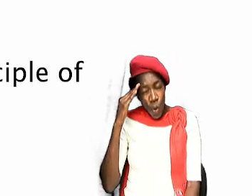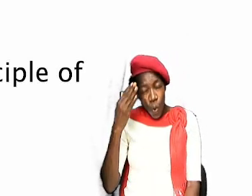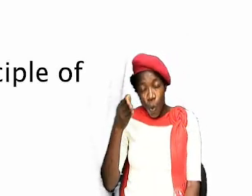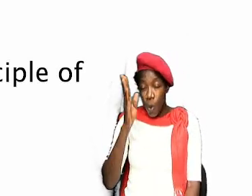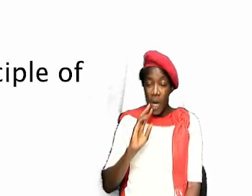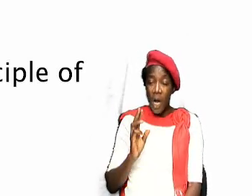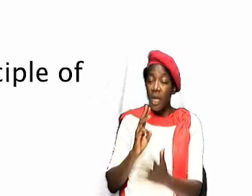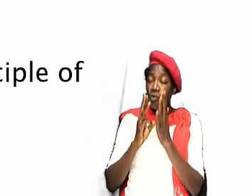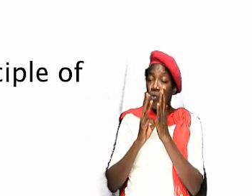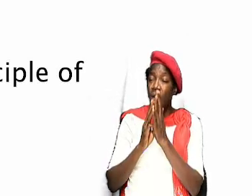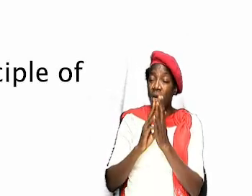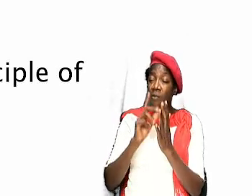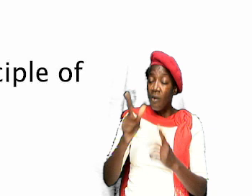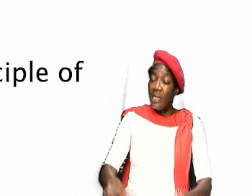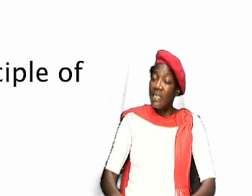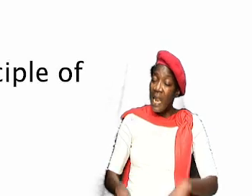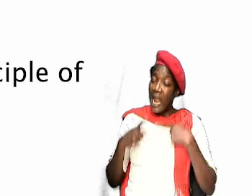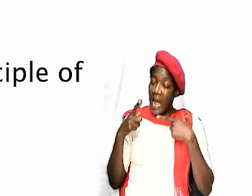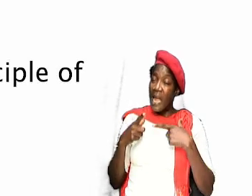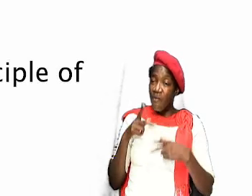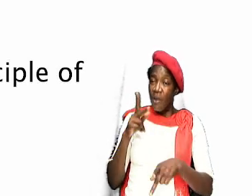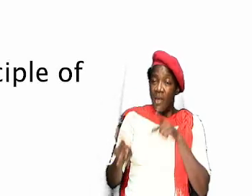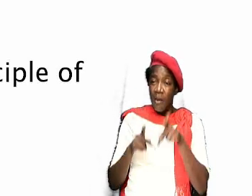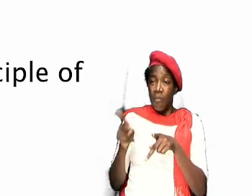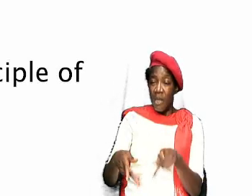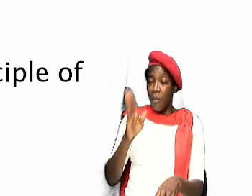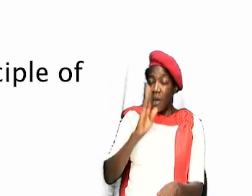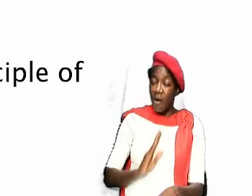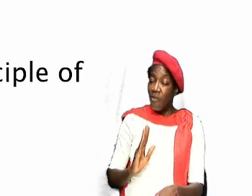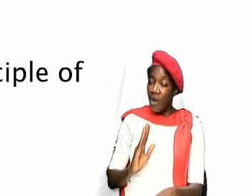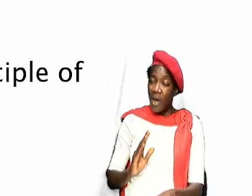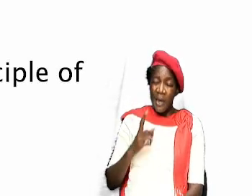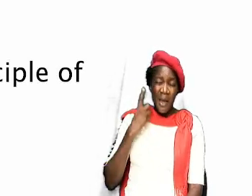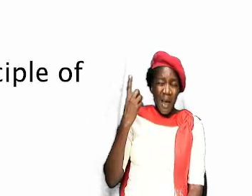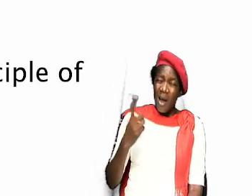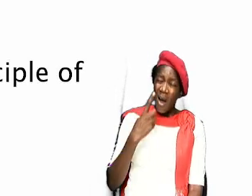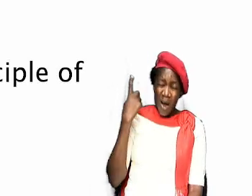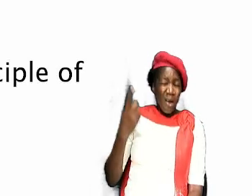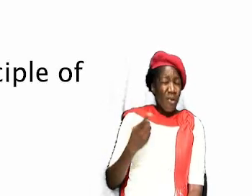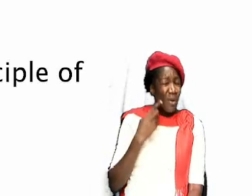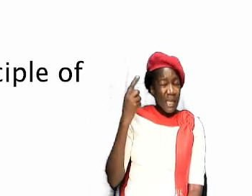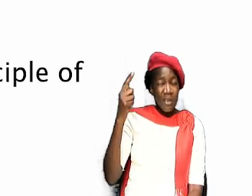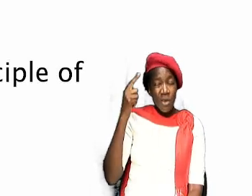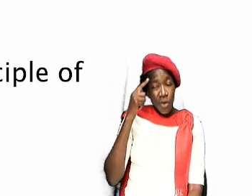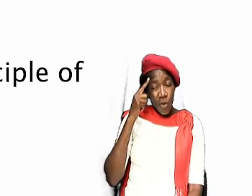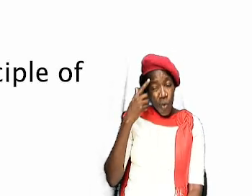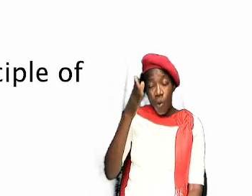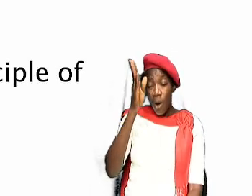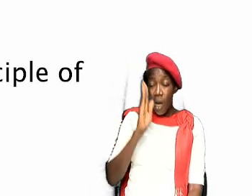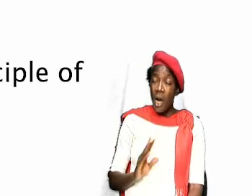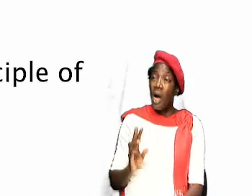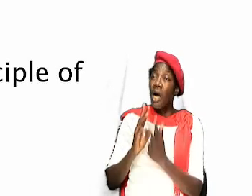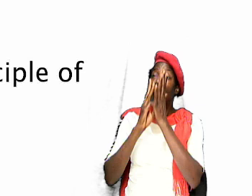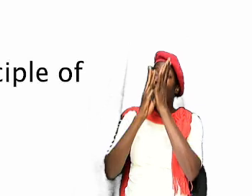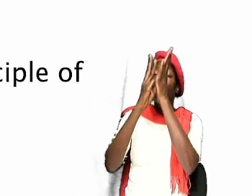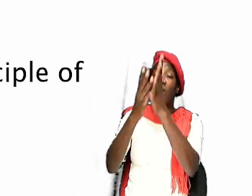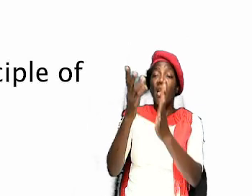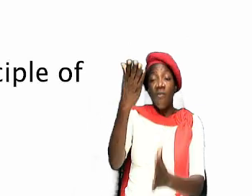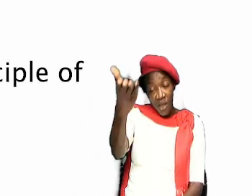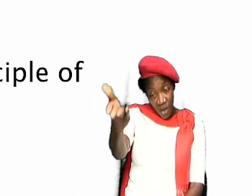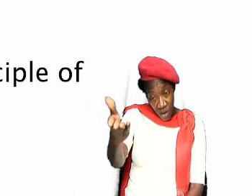life. As people of God, we should always intend to know God's will for our